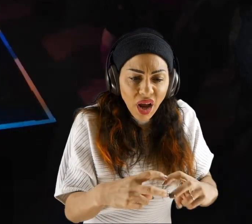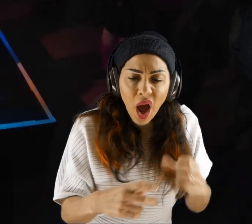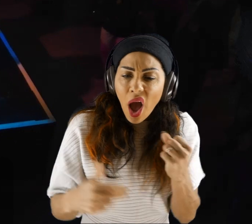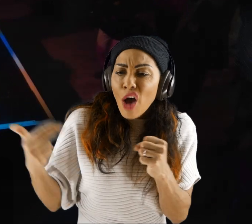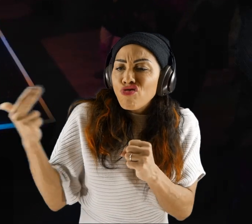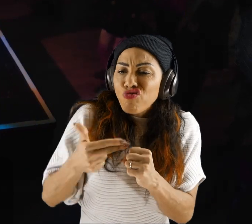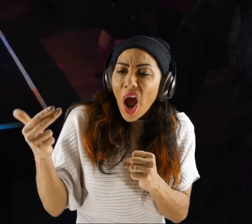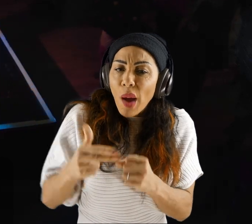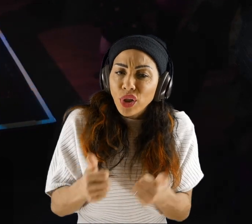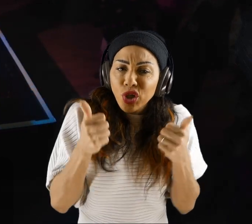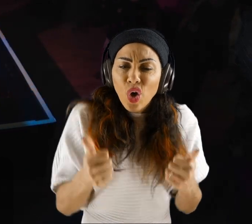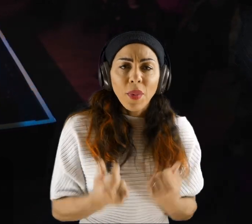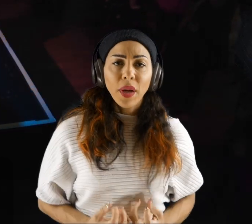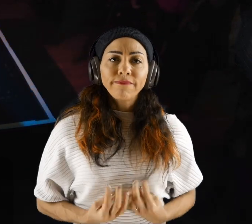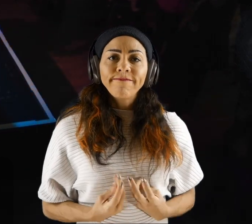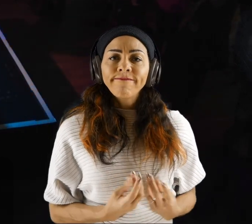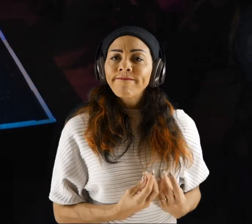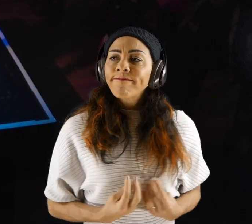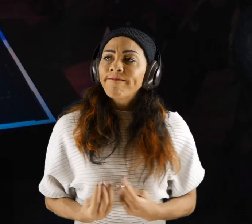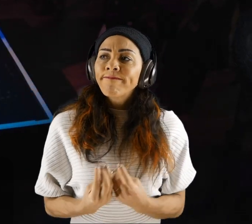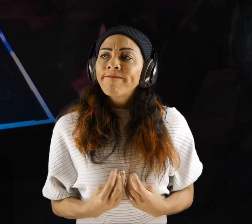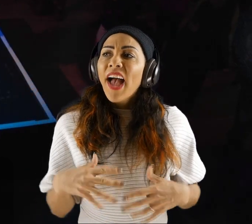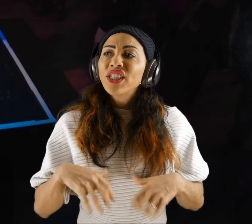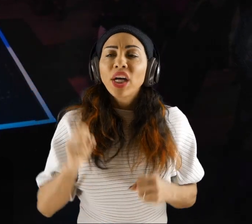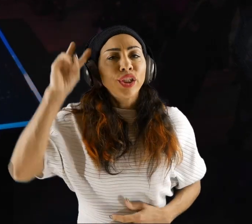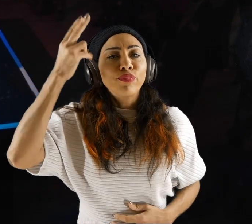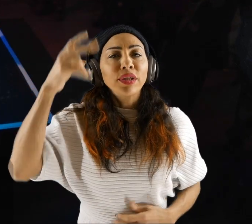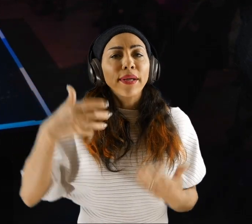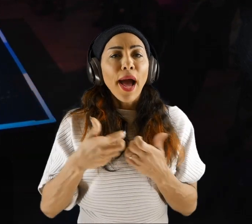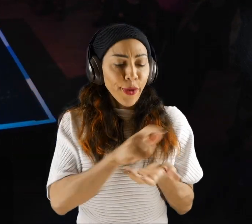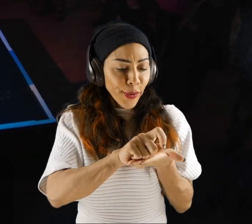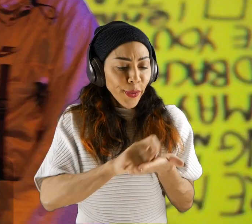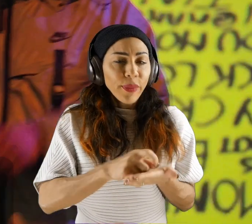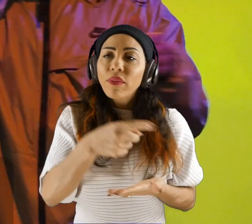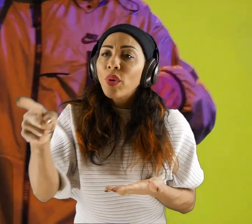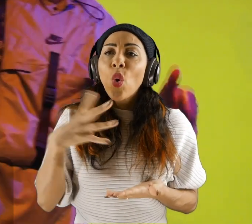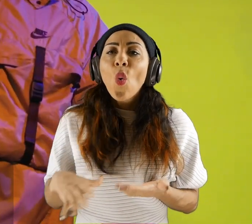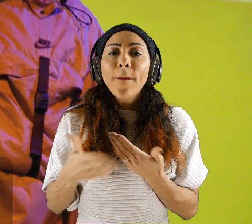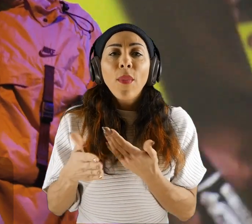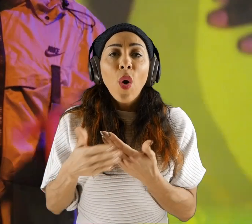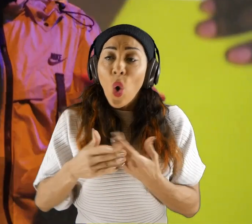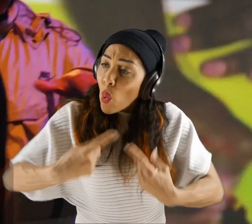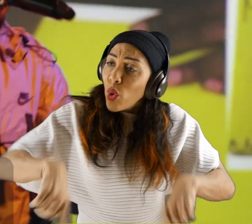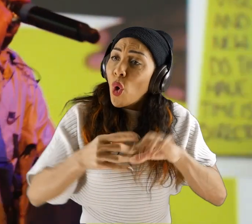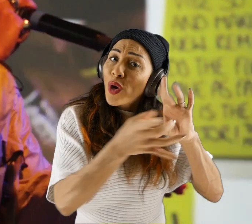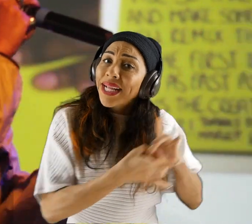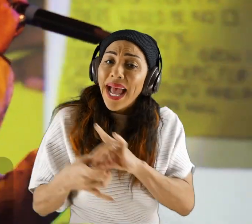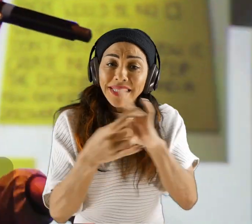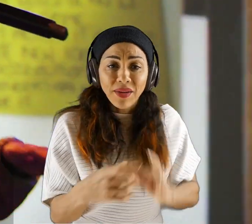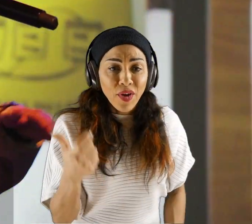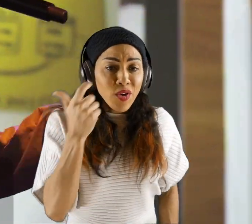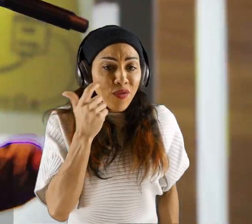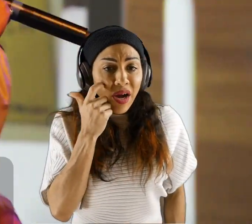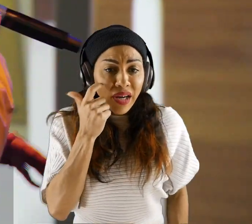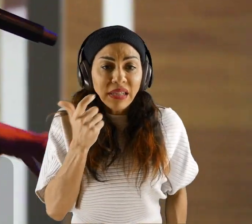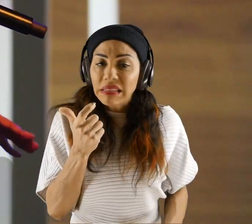a grime DJ was calm, but aside from that, it's like the fire stopped burning. Started to process things by writing and realise that people yearning. It's like we're all connected by